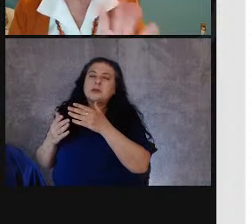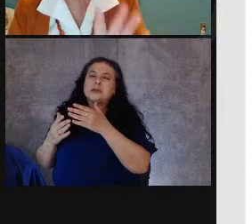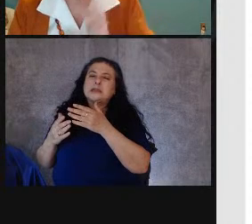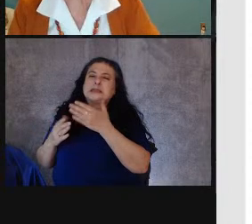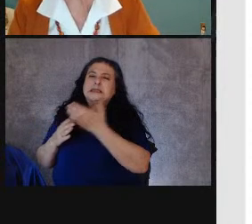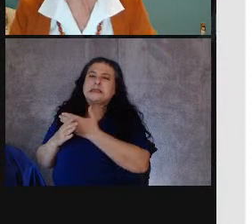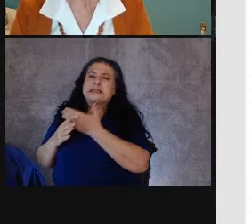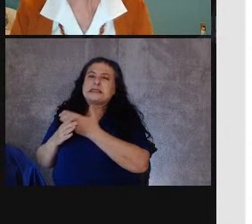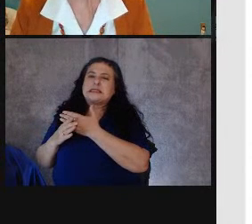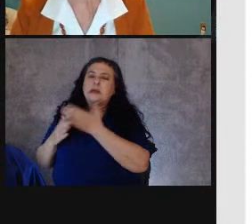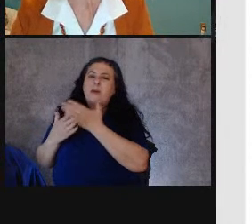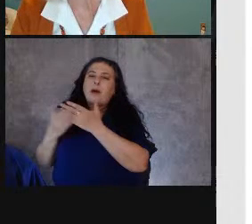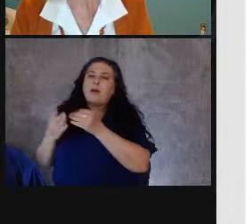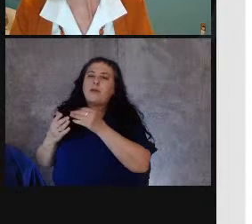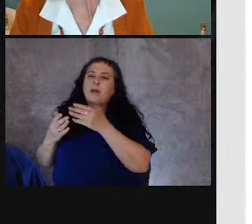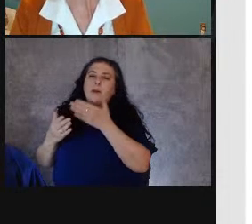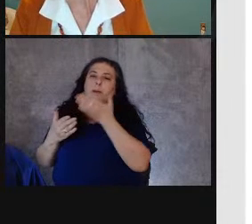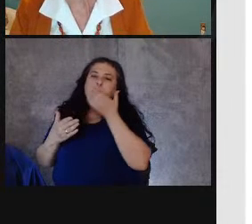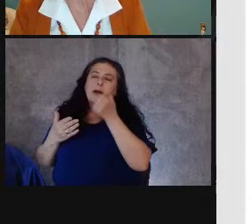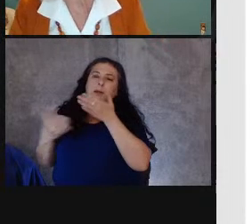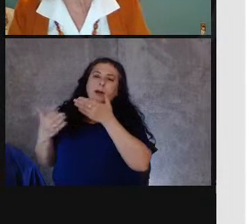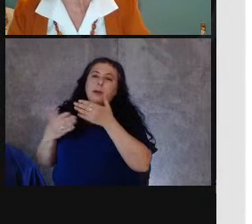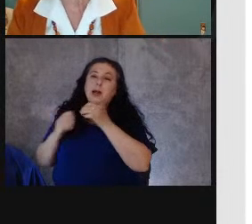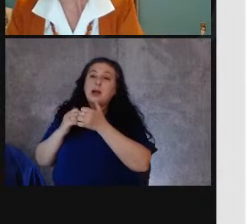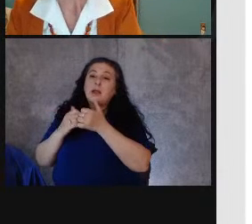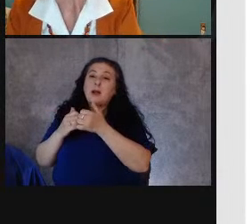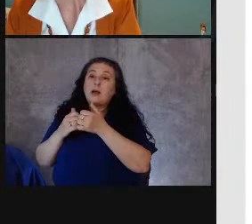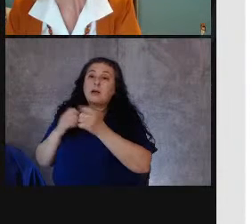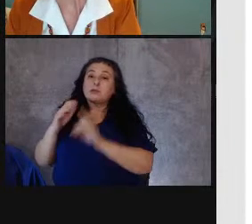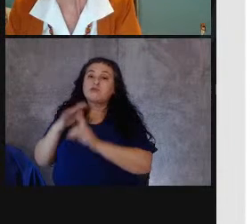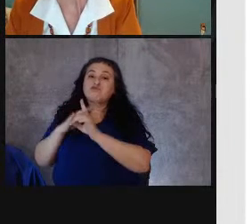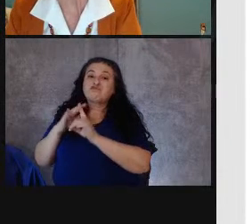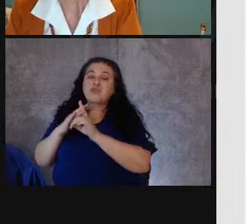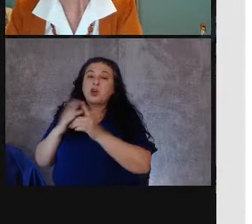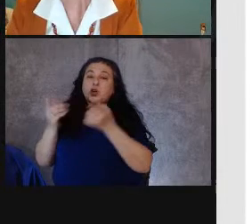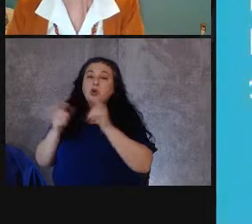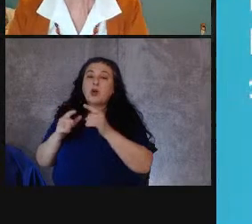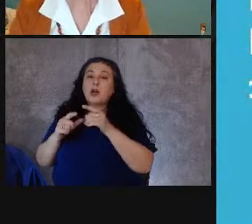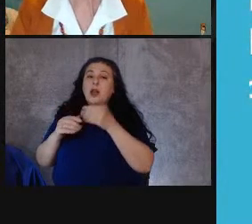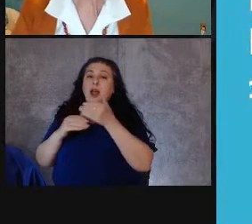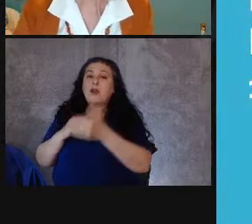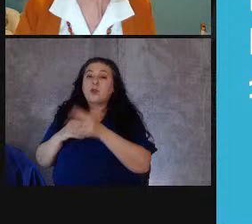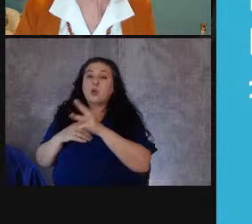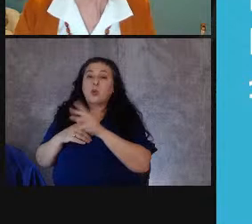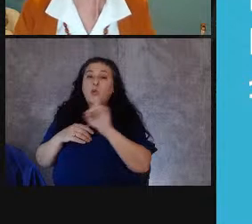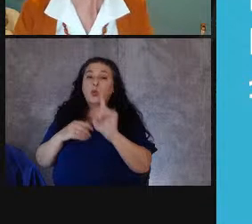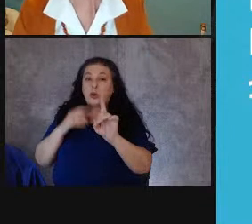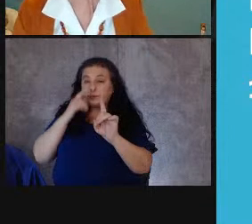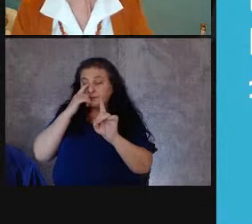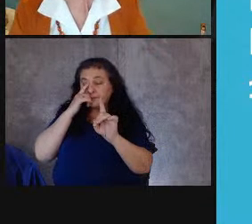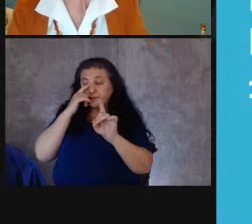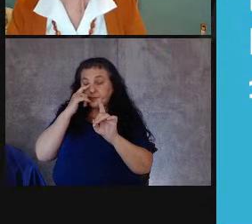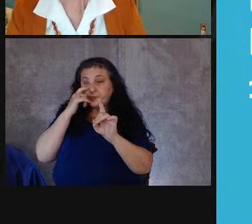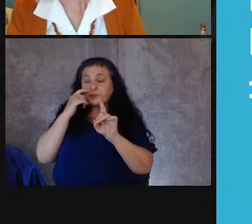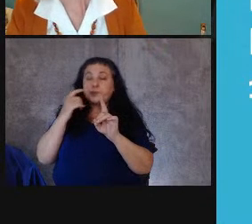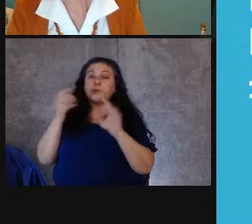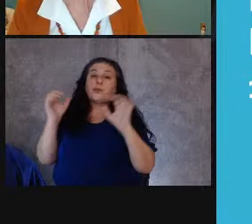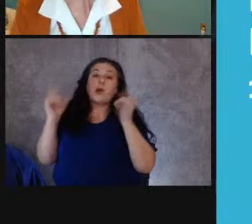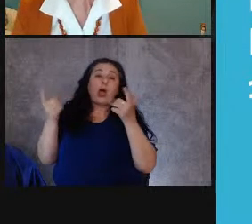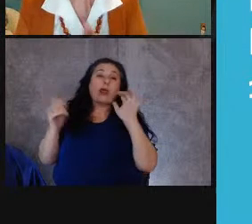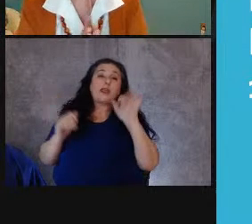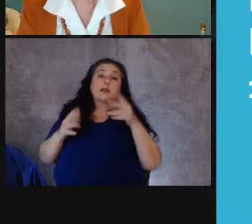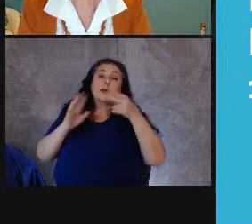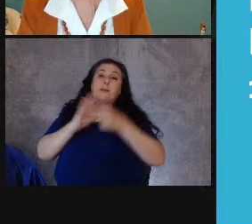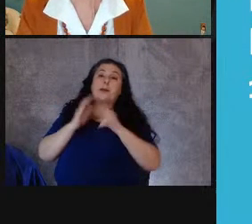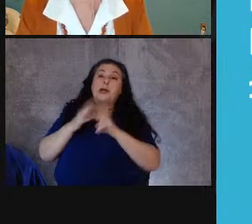baby contests, I think they're much more prevalent during and after World War I. So what did all of this mean?